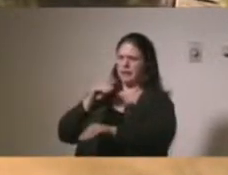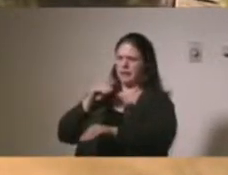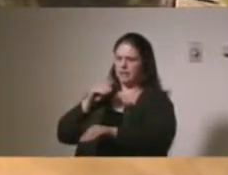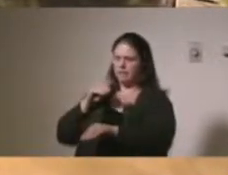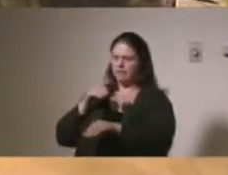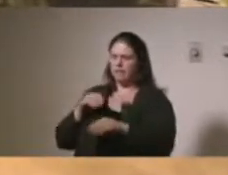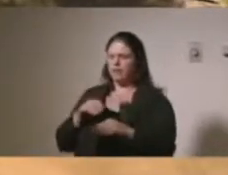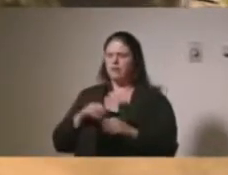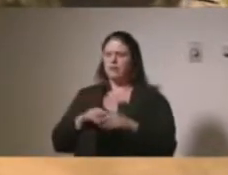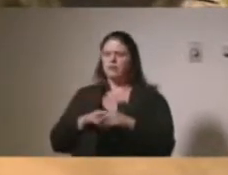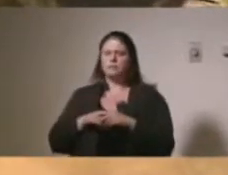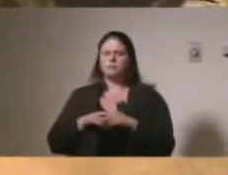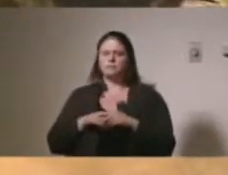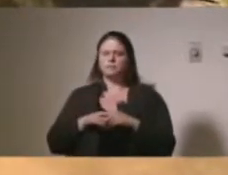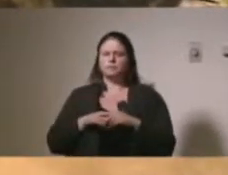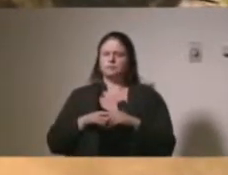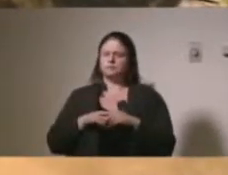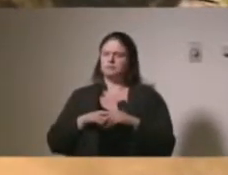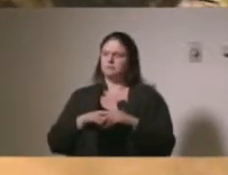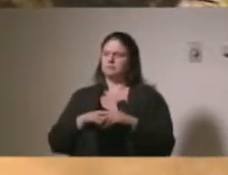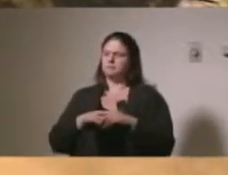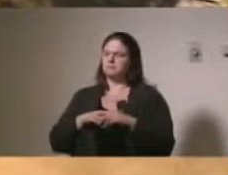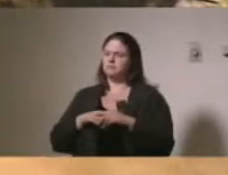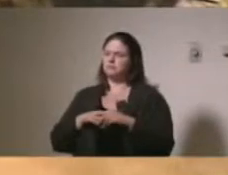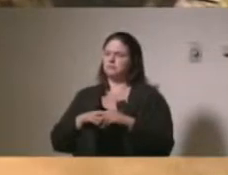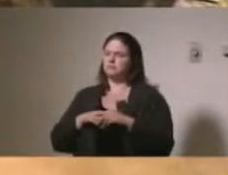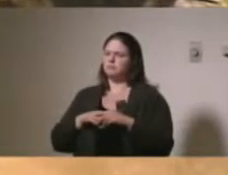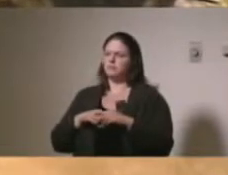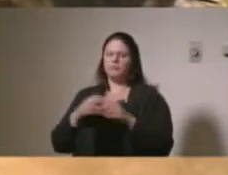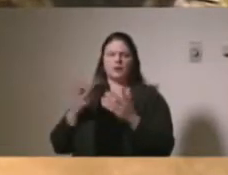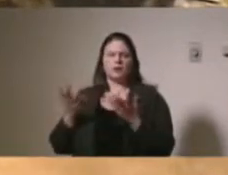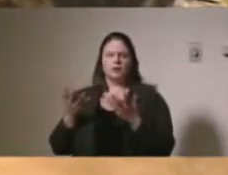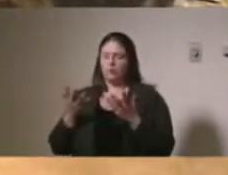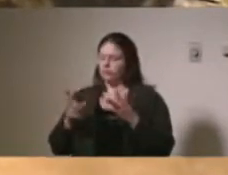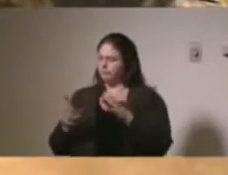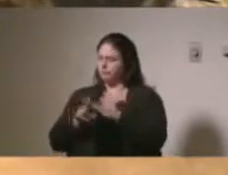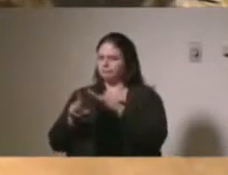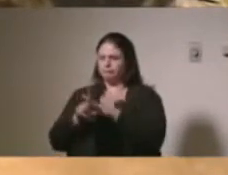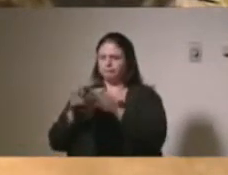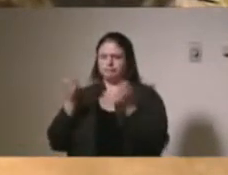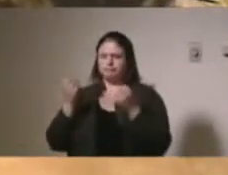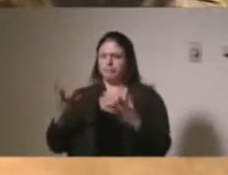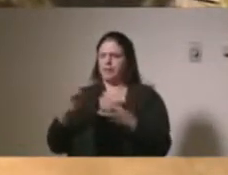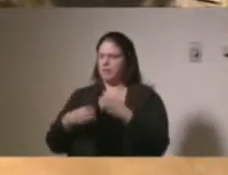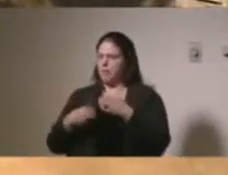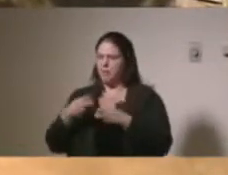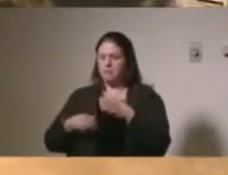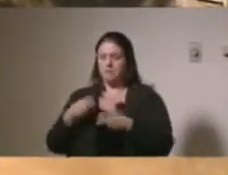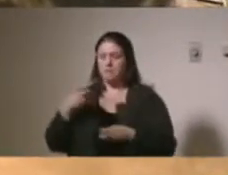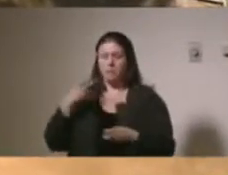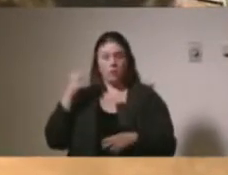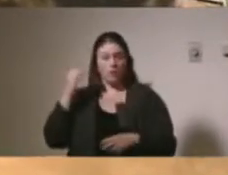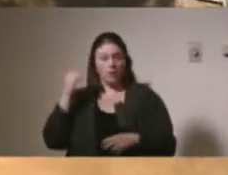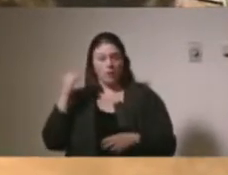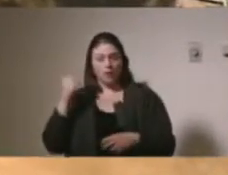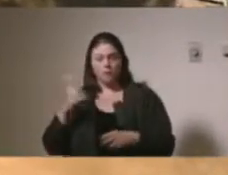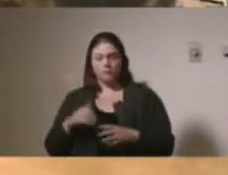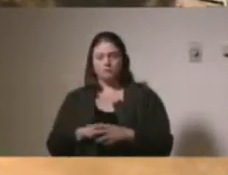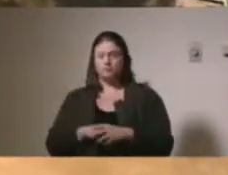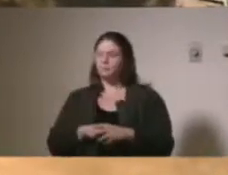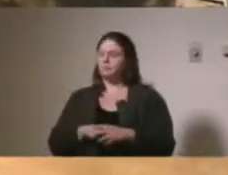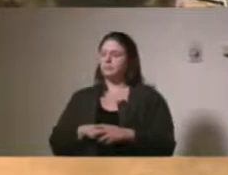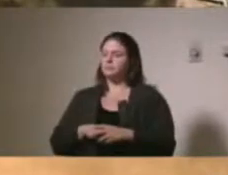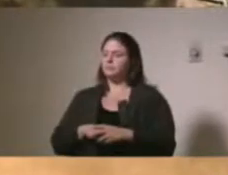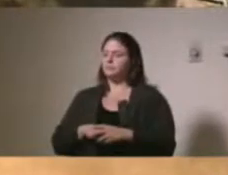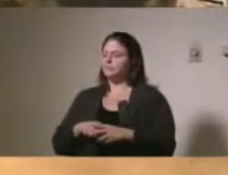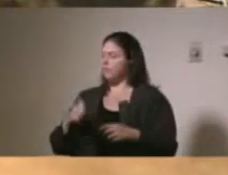that created was a whole bunch of different problems, because they weren't allowed, Canada Post did